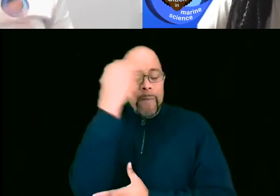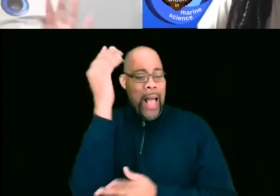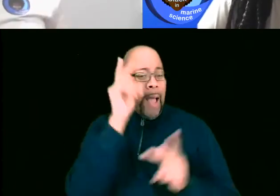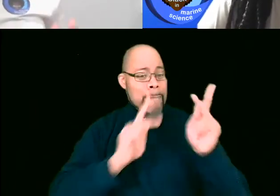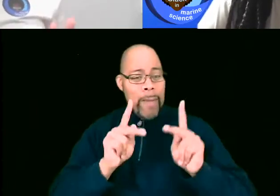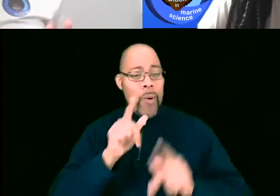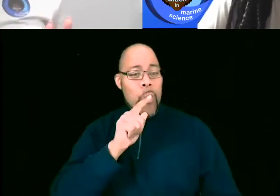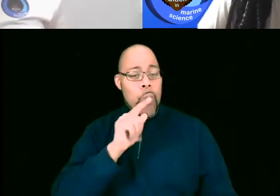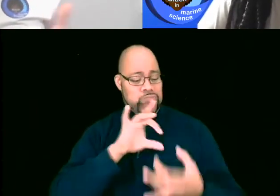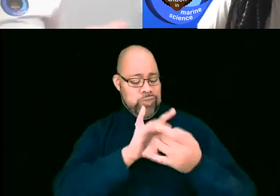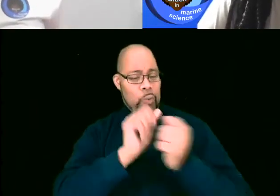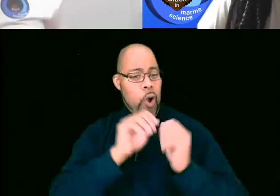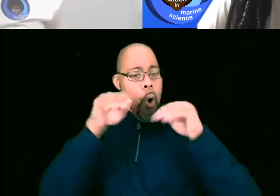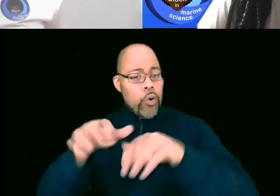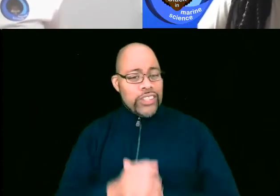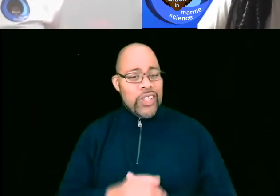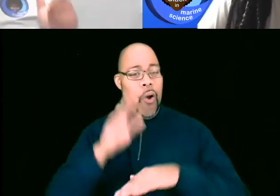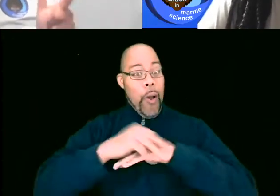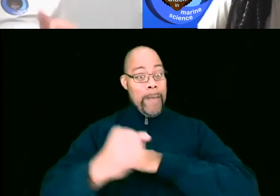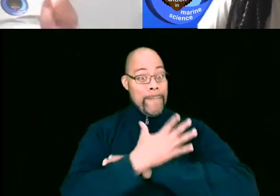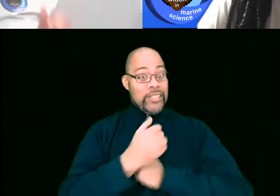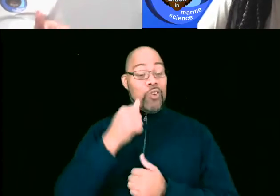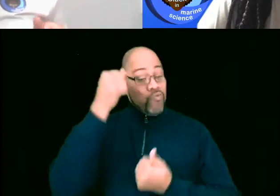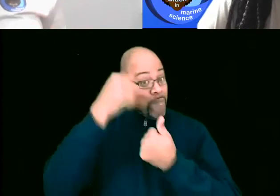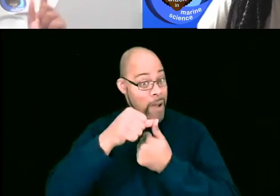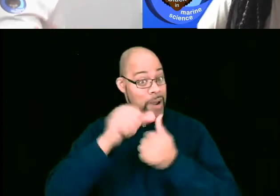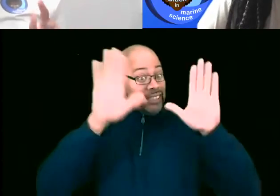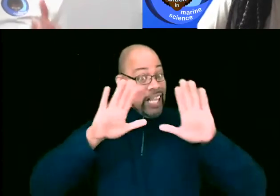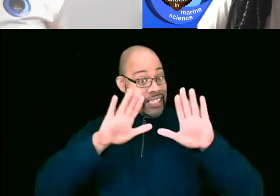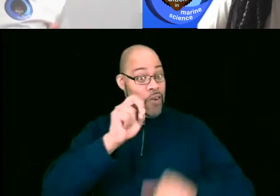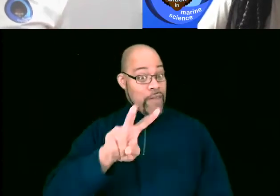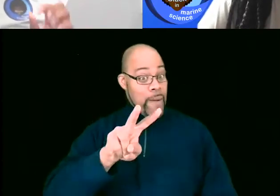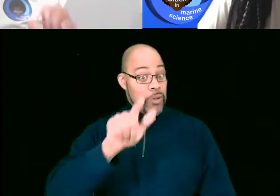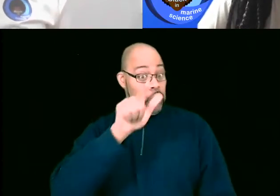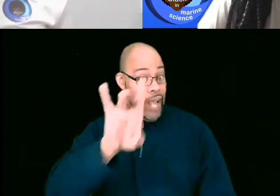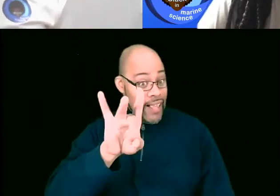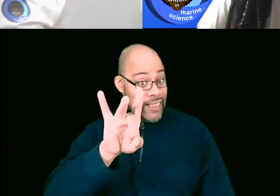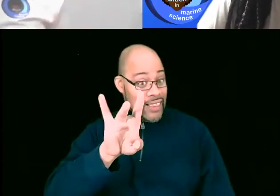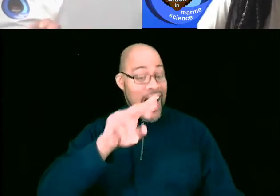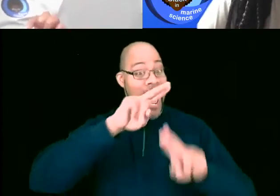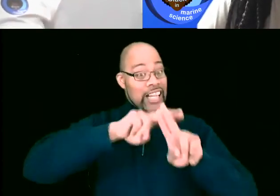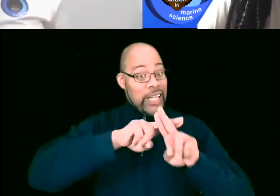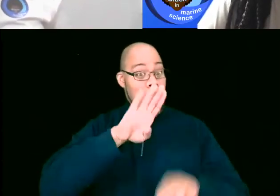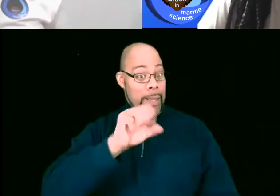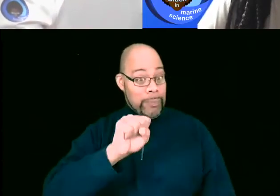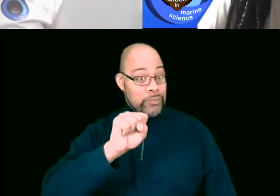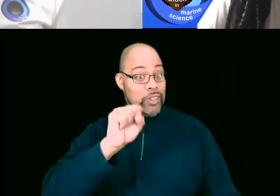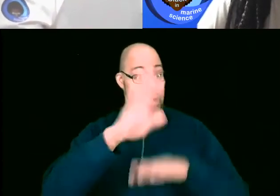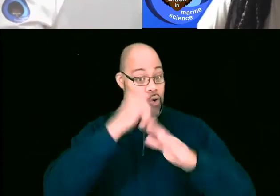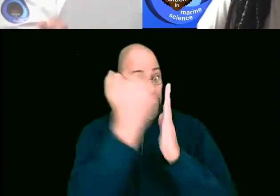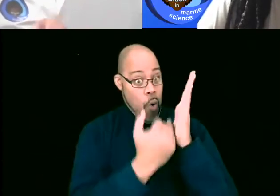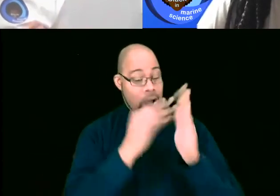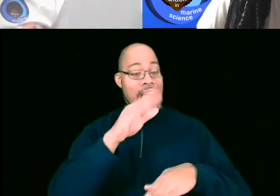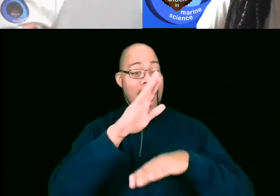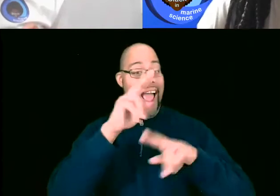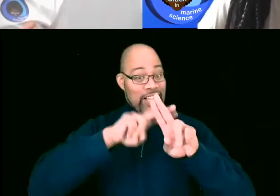who connect with the ocean on the beach. So remember, Sunday, November 28th, hashtag BIMS roll call and